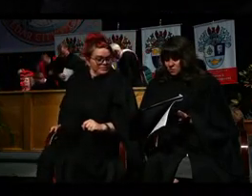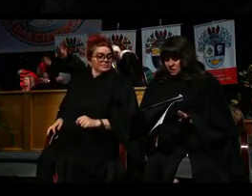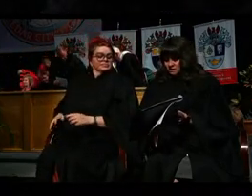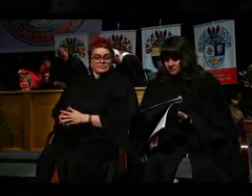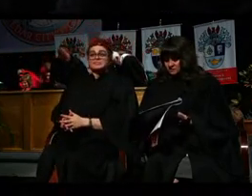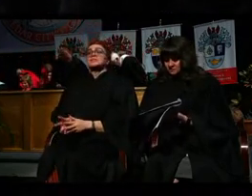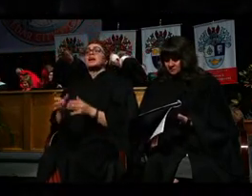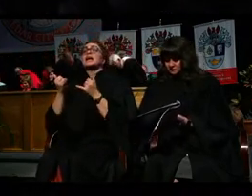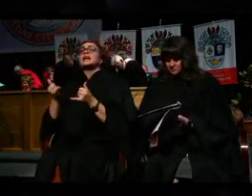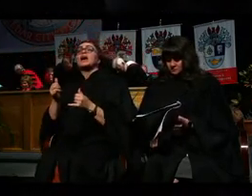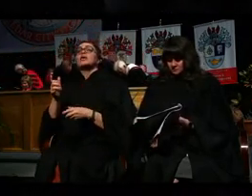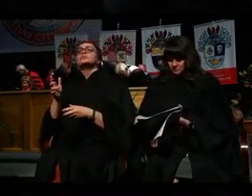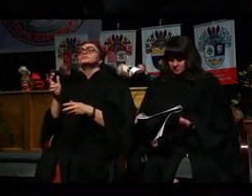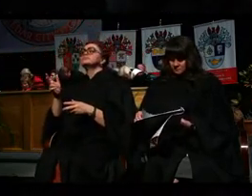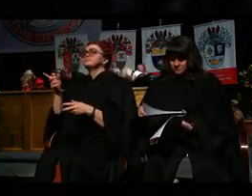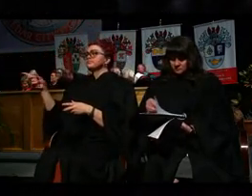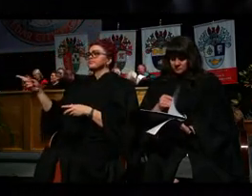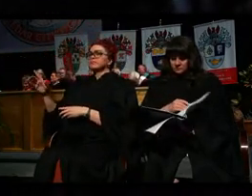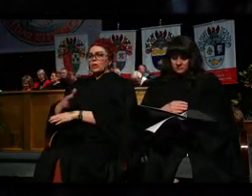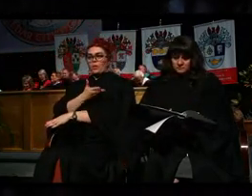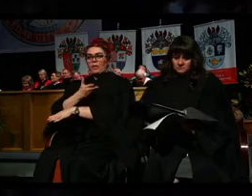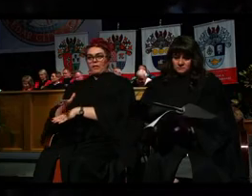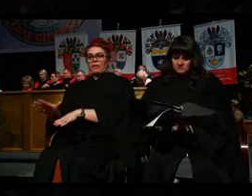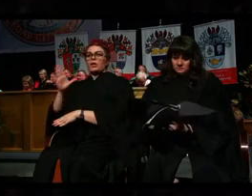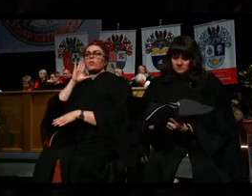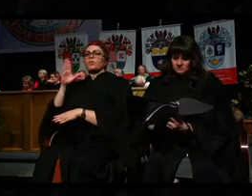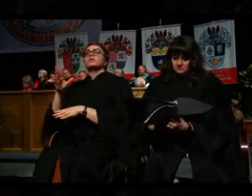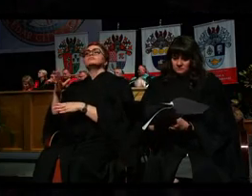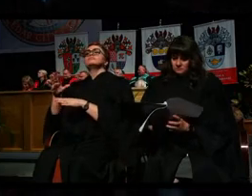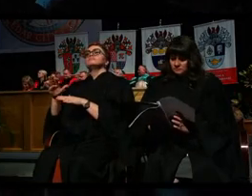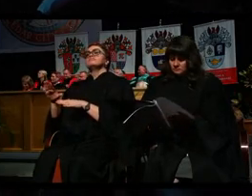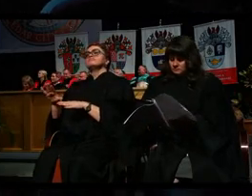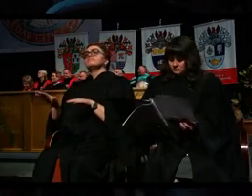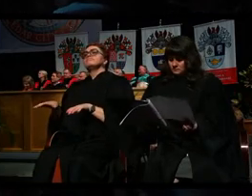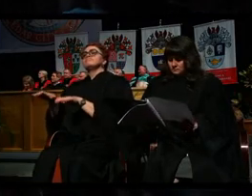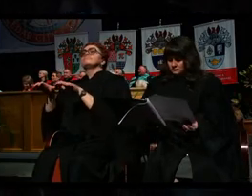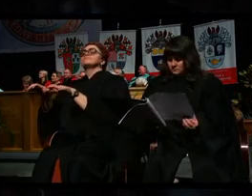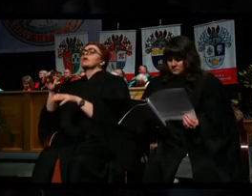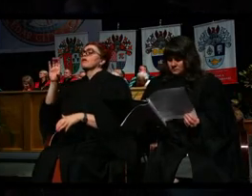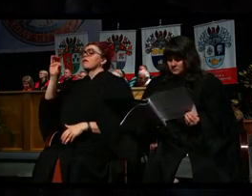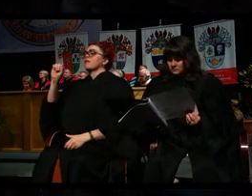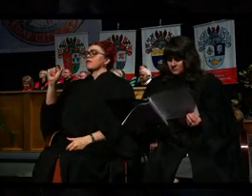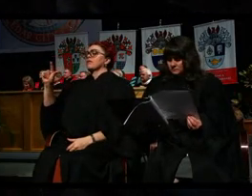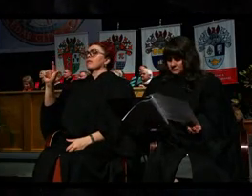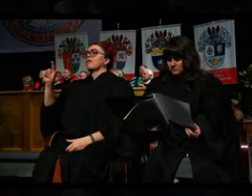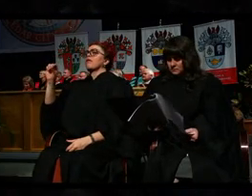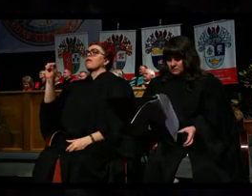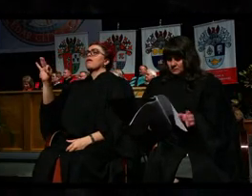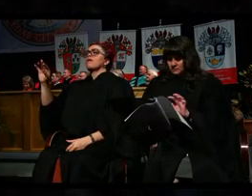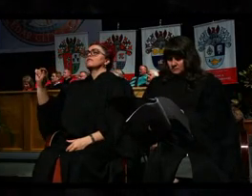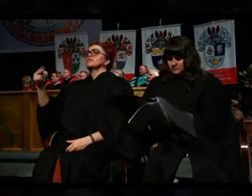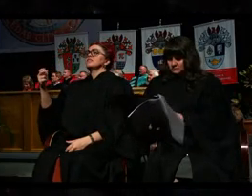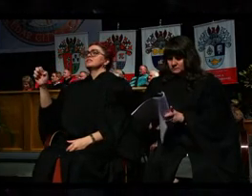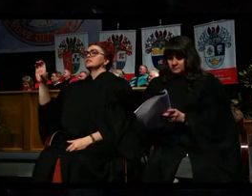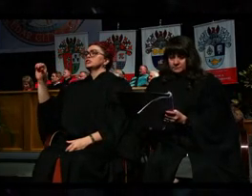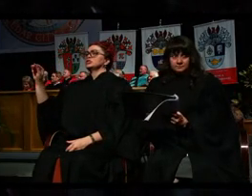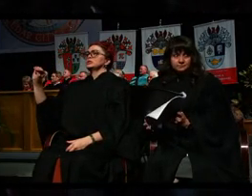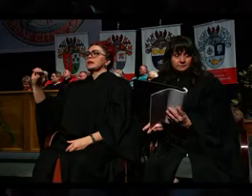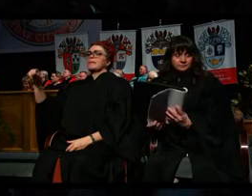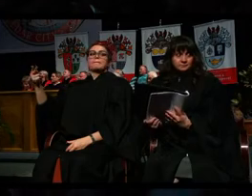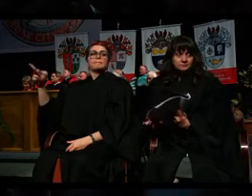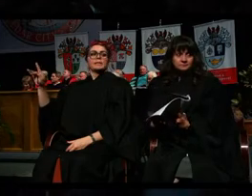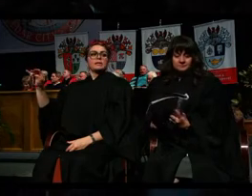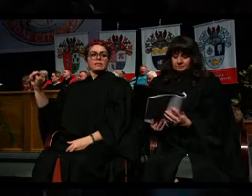We will now hear a musical selection, Call of the Champions by John Williams, performed by the SUU Symphony Orchestra